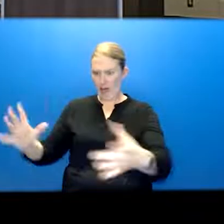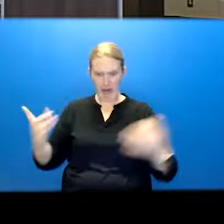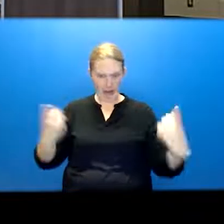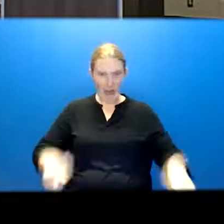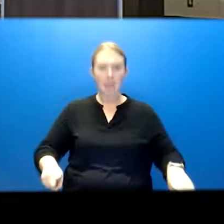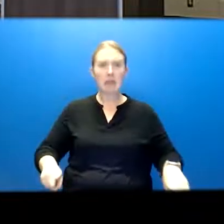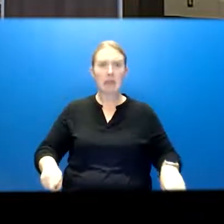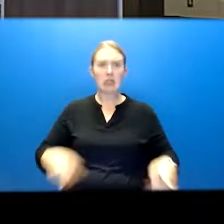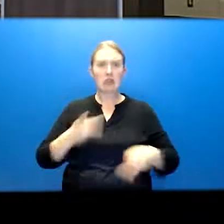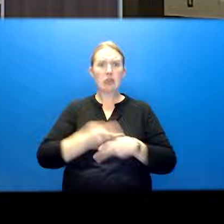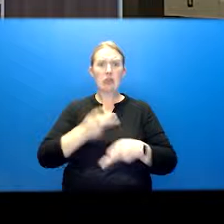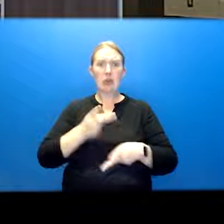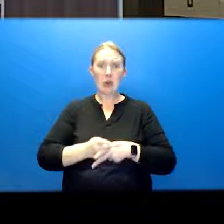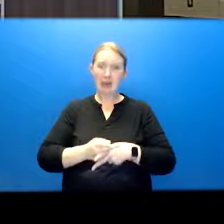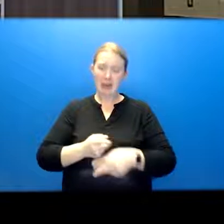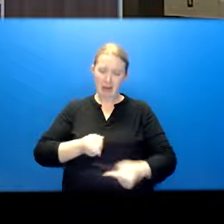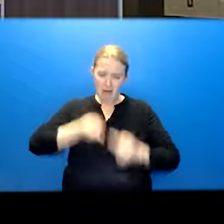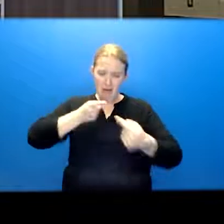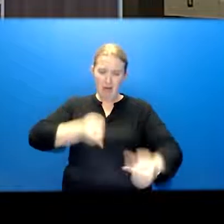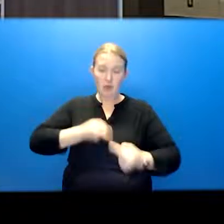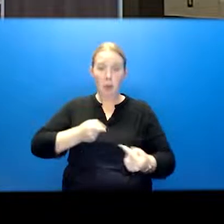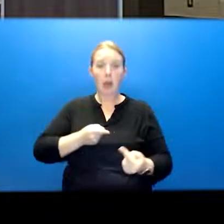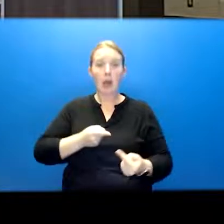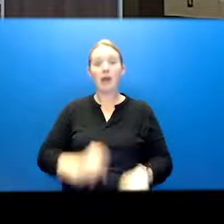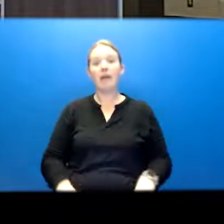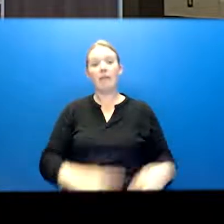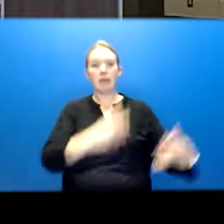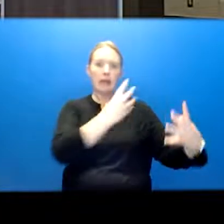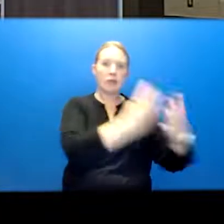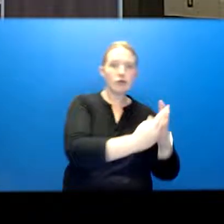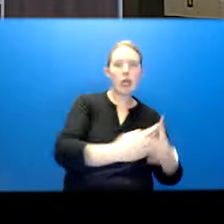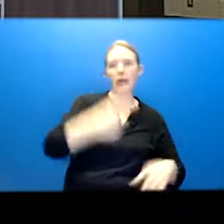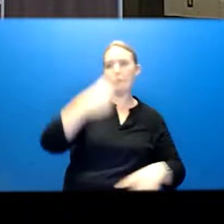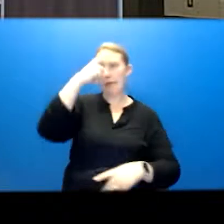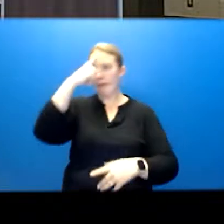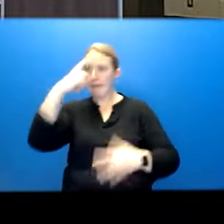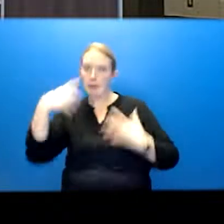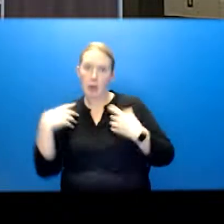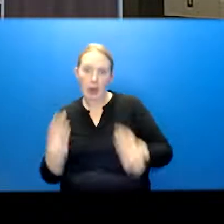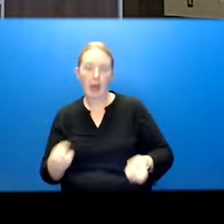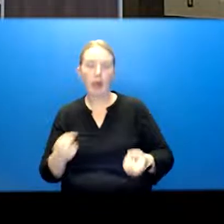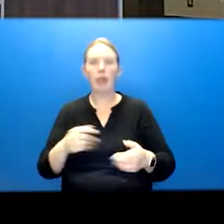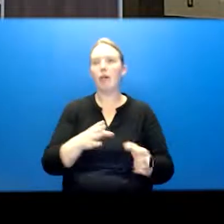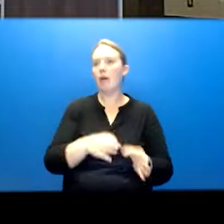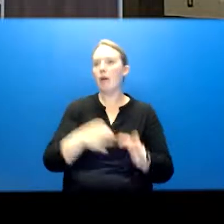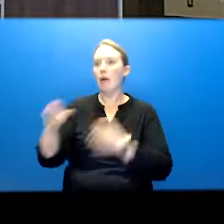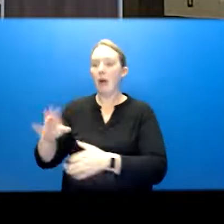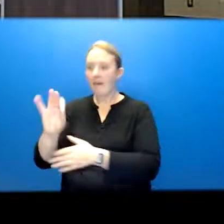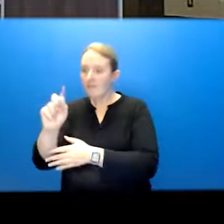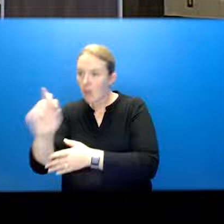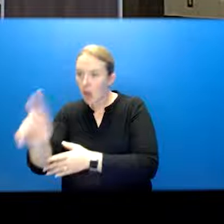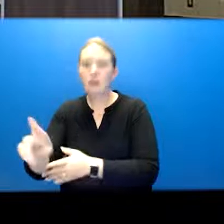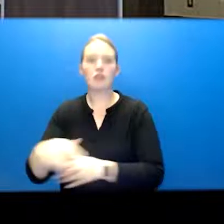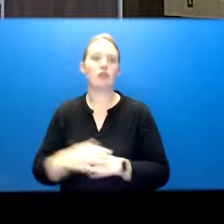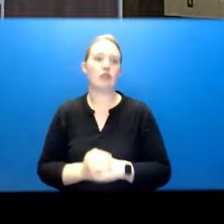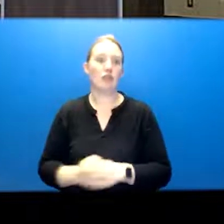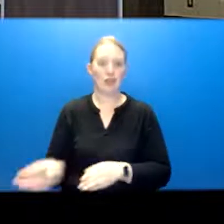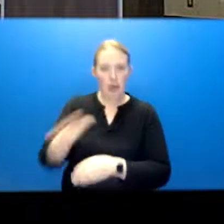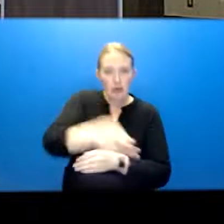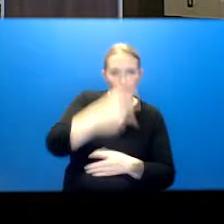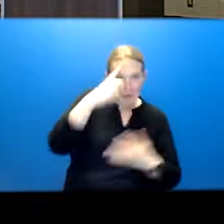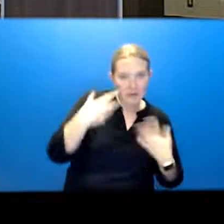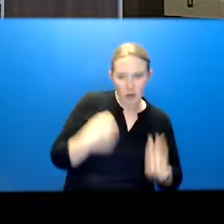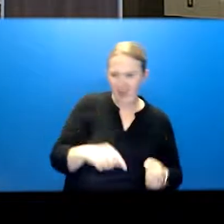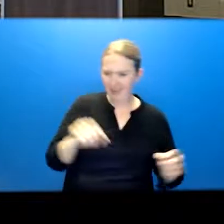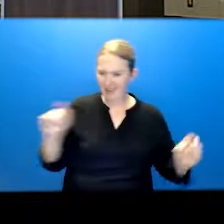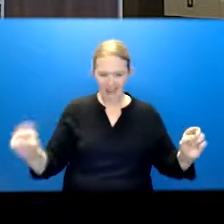care. From the criminal justice system to the mental health system, from foster care to the mental health system. I think that